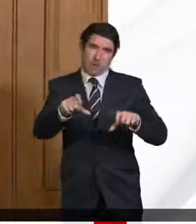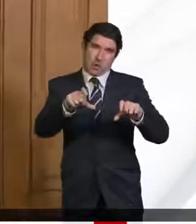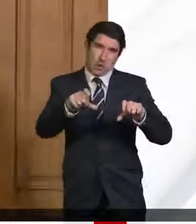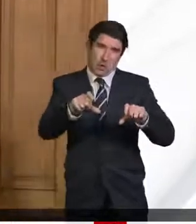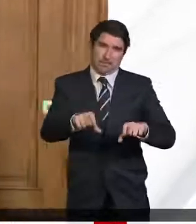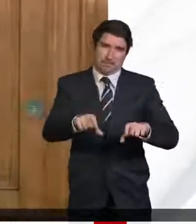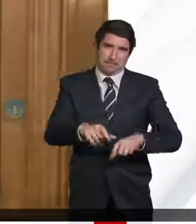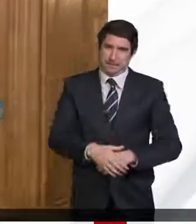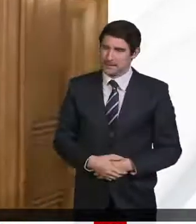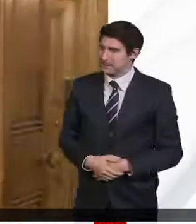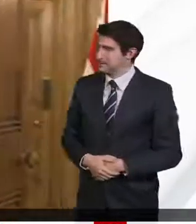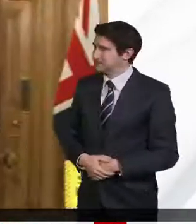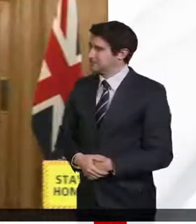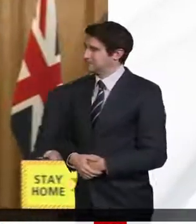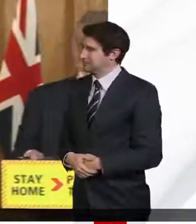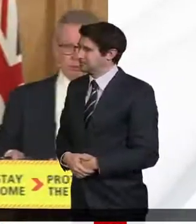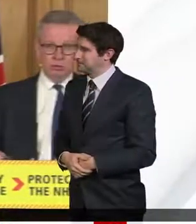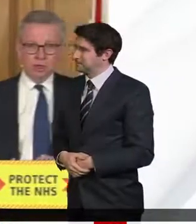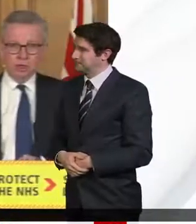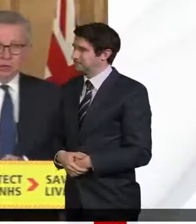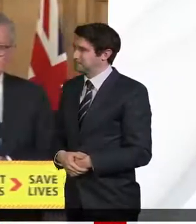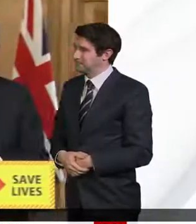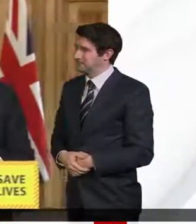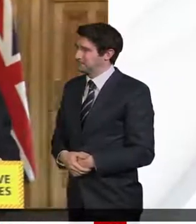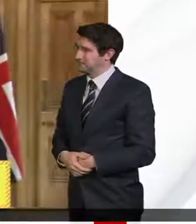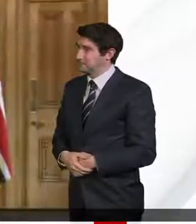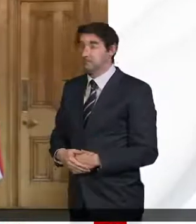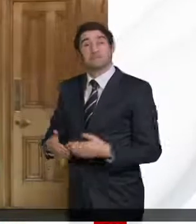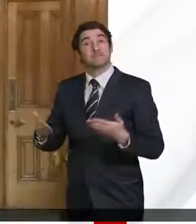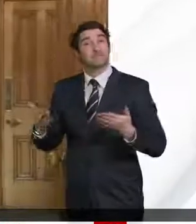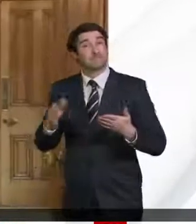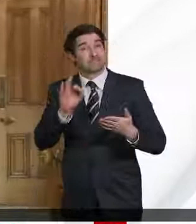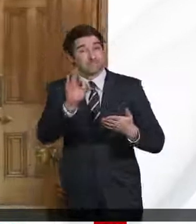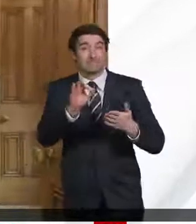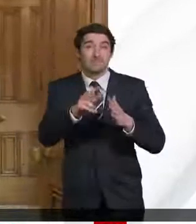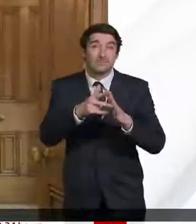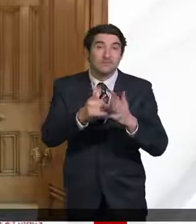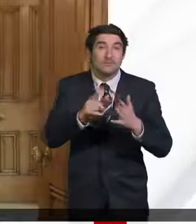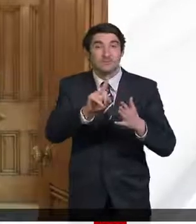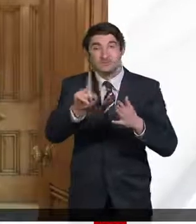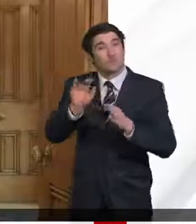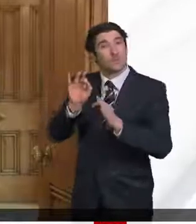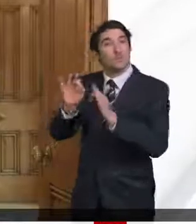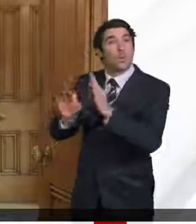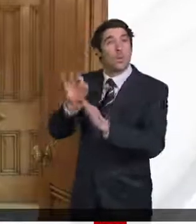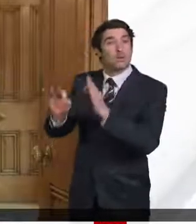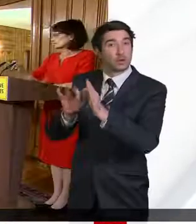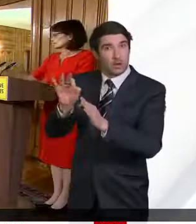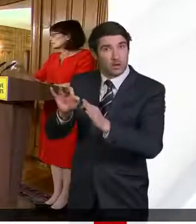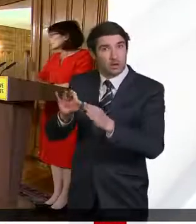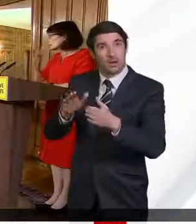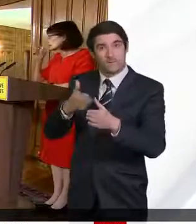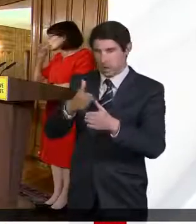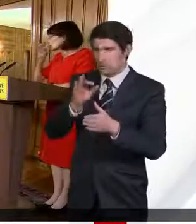Thank you very much, Stephen. We'll now go to our colleagues in the media to ask a series of questions. And first we turn to